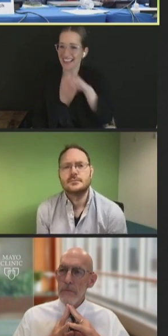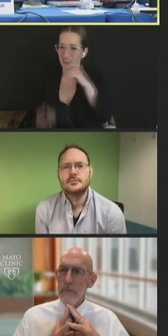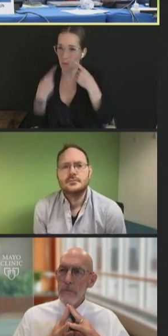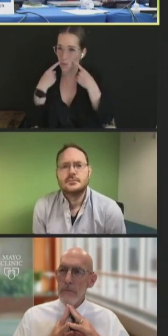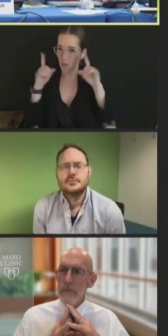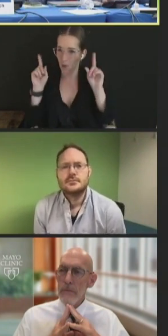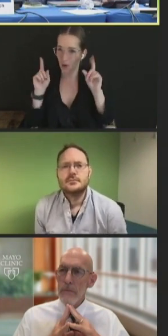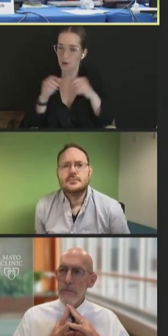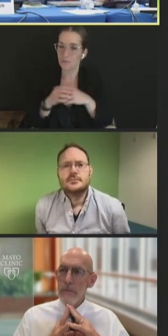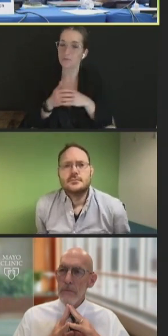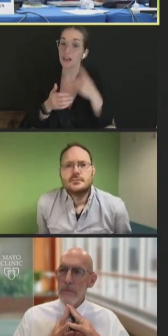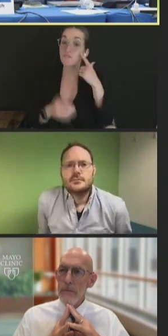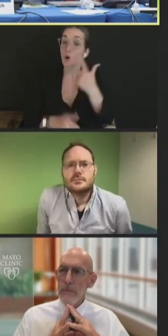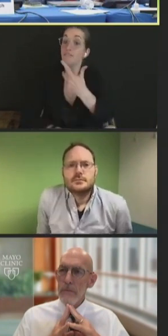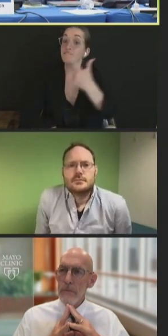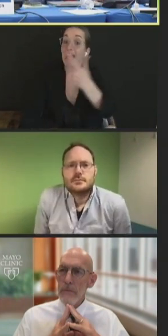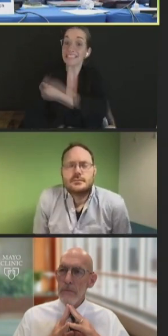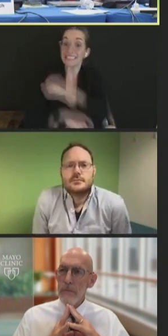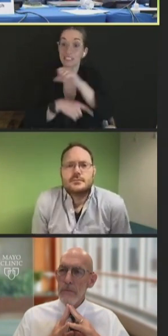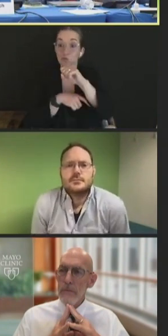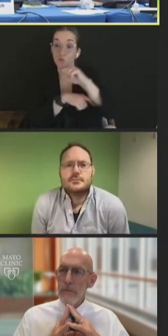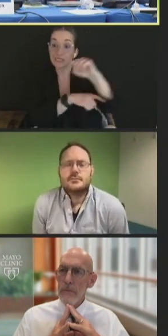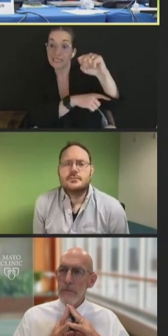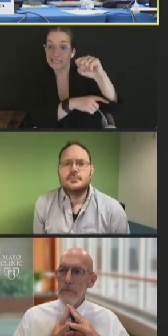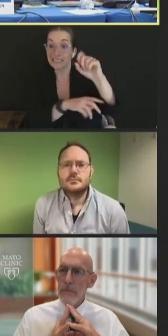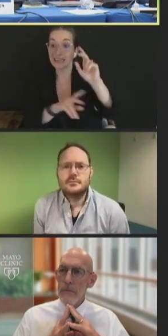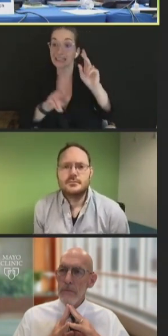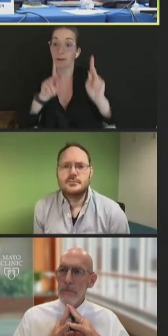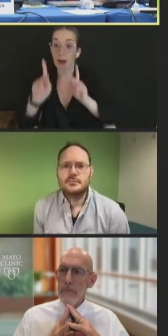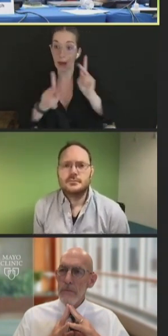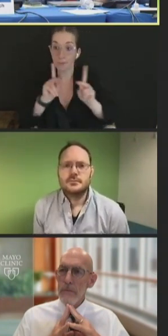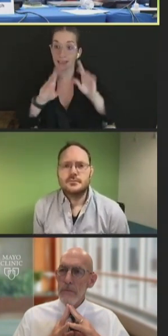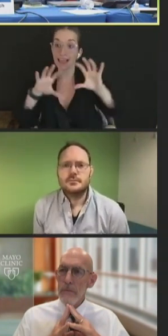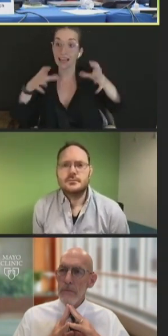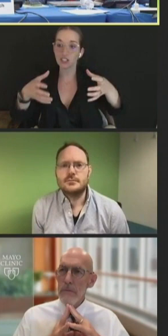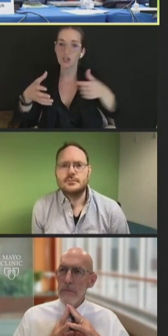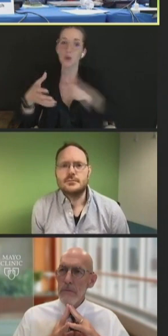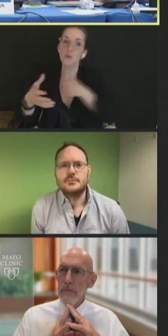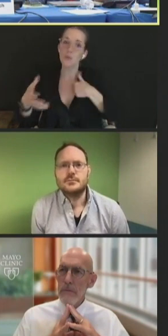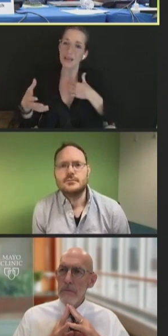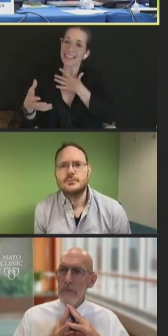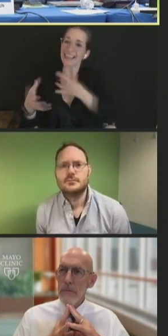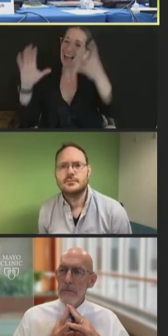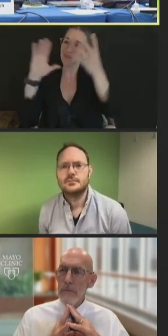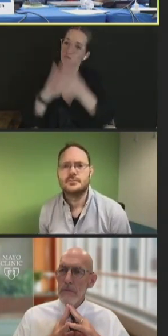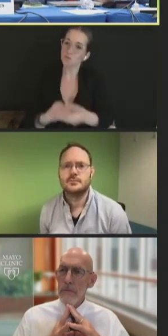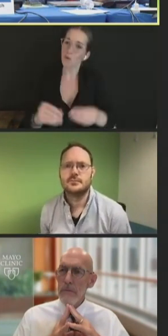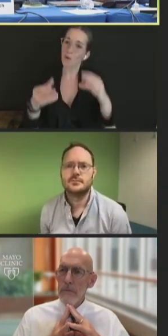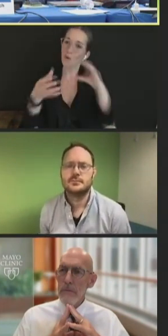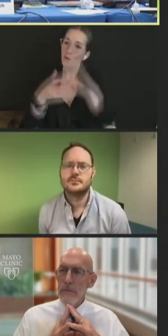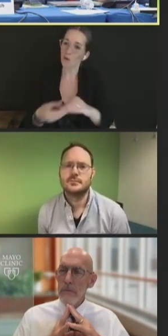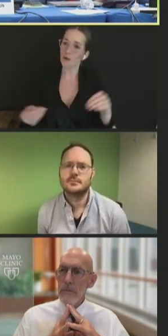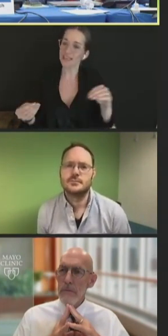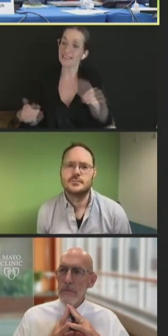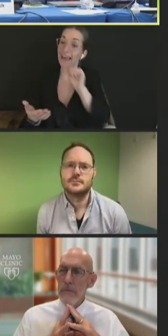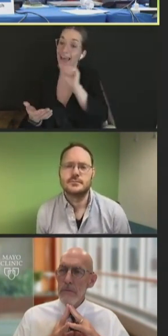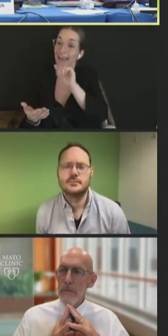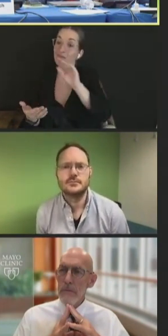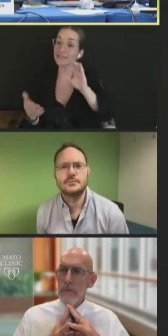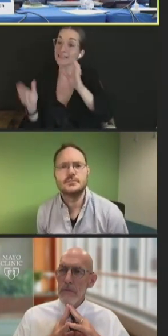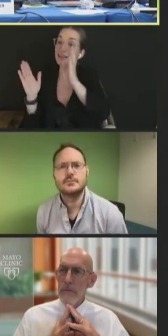vaccine-resistant population, as for all of us, we like stories, a narrative that goes from A to B to C,